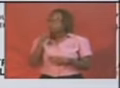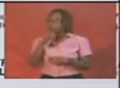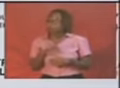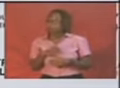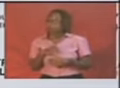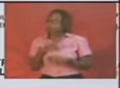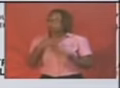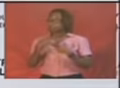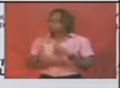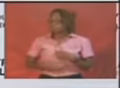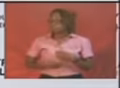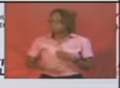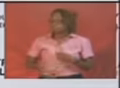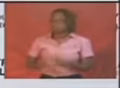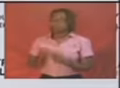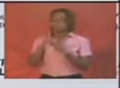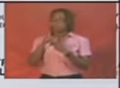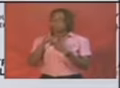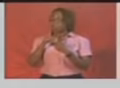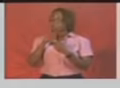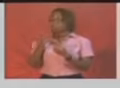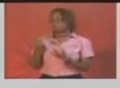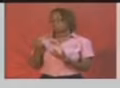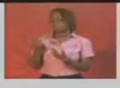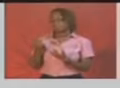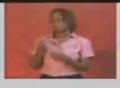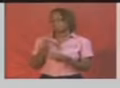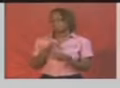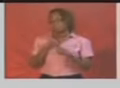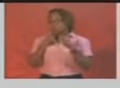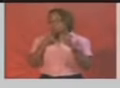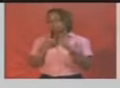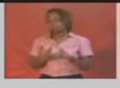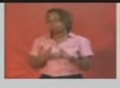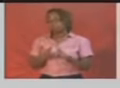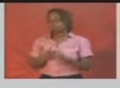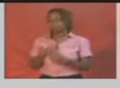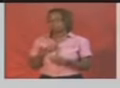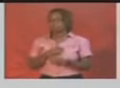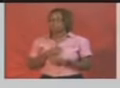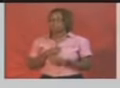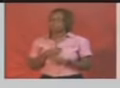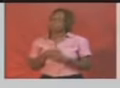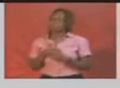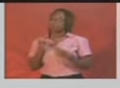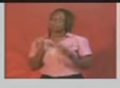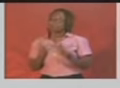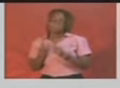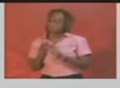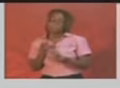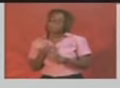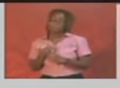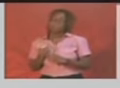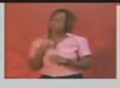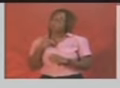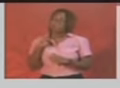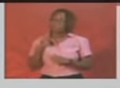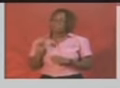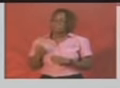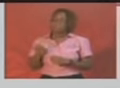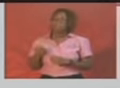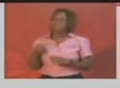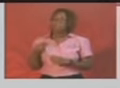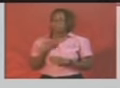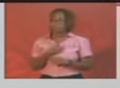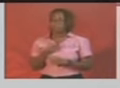very low level, lower than we have seen for many years. For most of the viral illnesses in the population, it will be a good thing that if we can